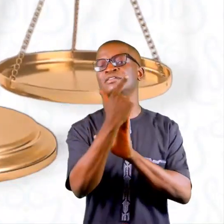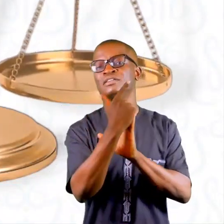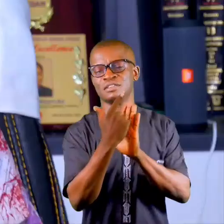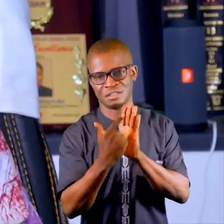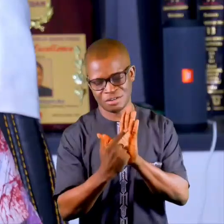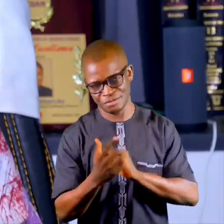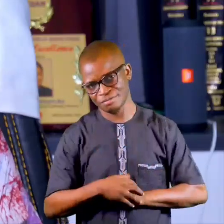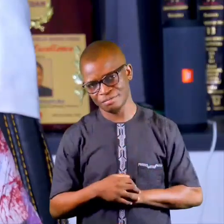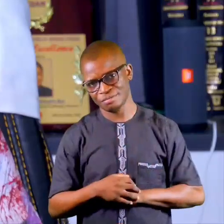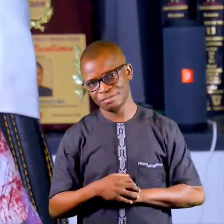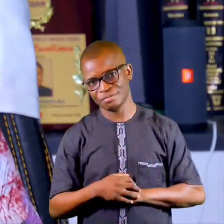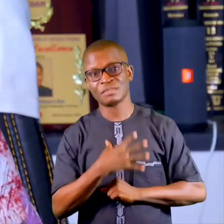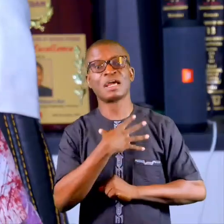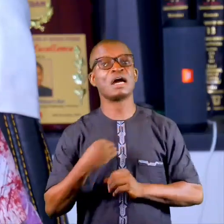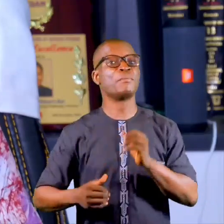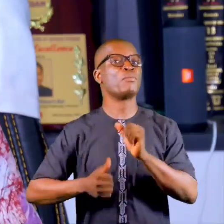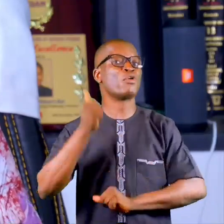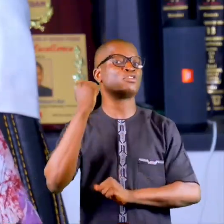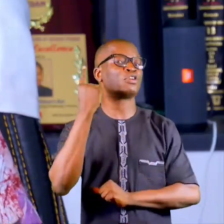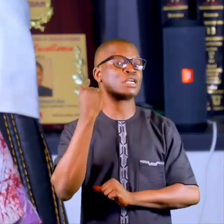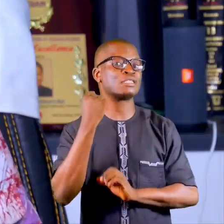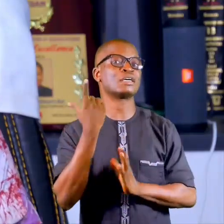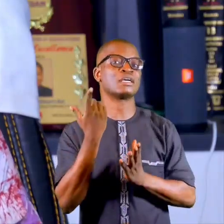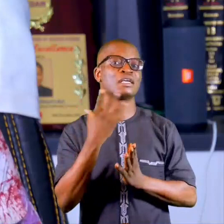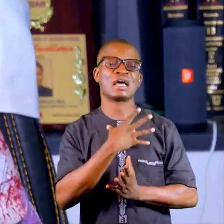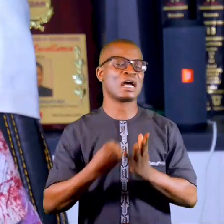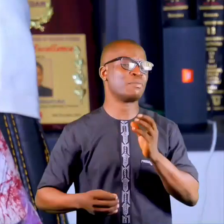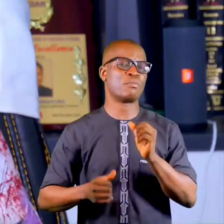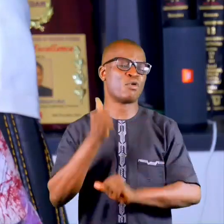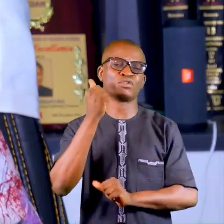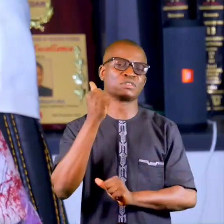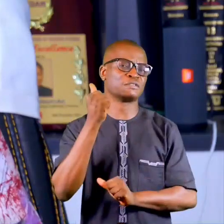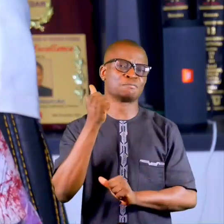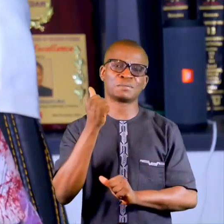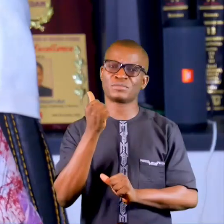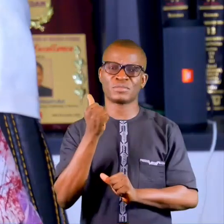laws, and the most recent and the most